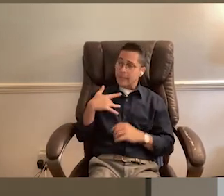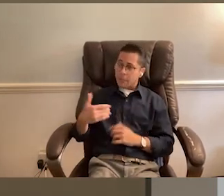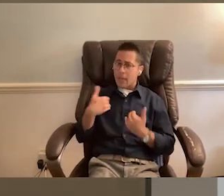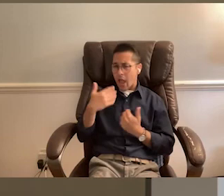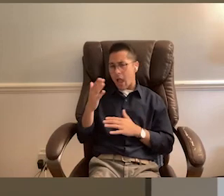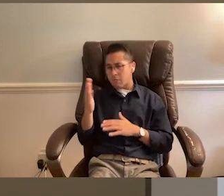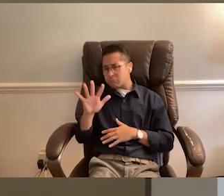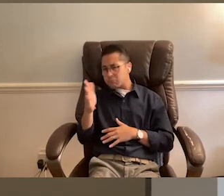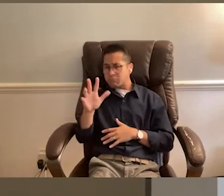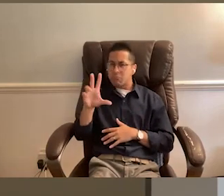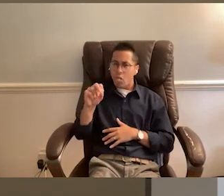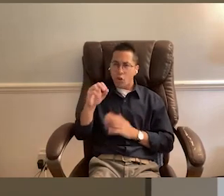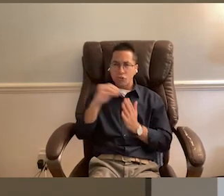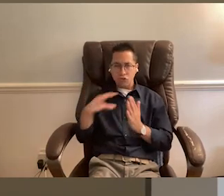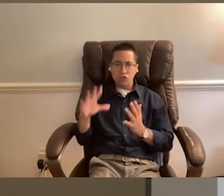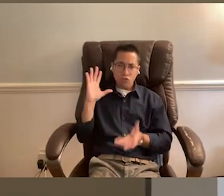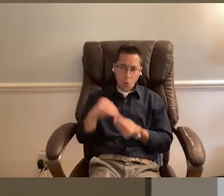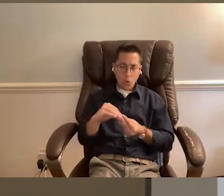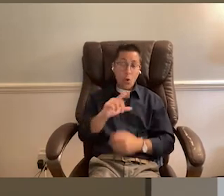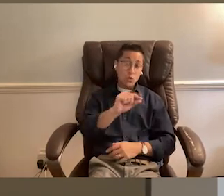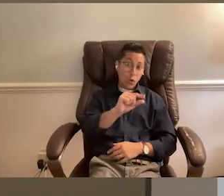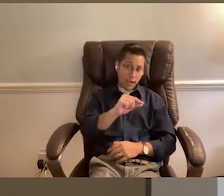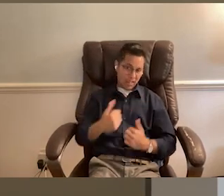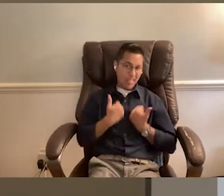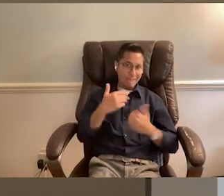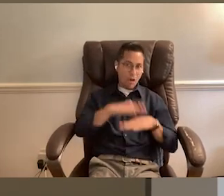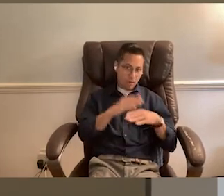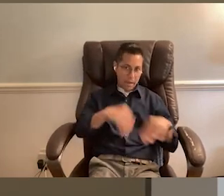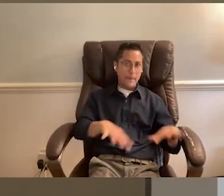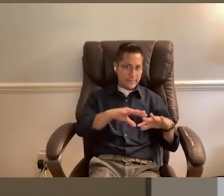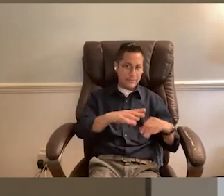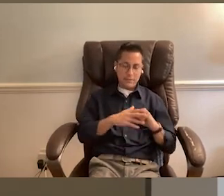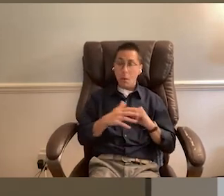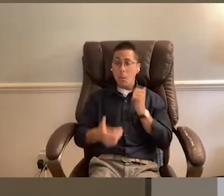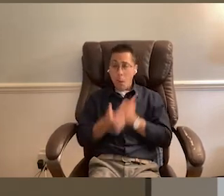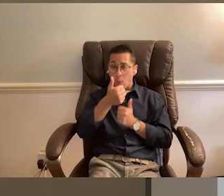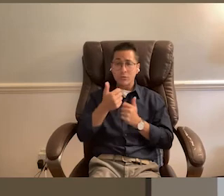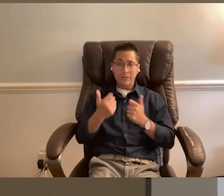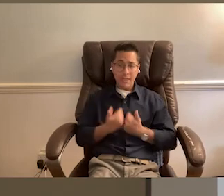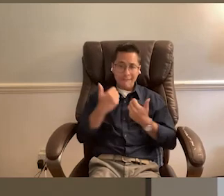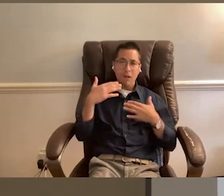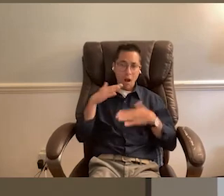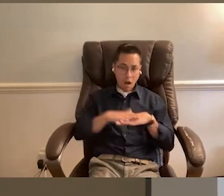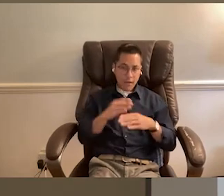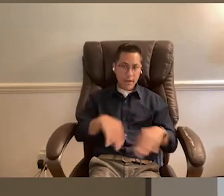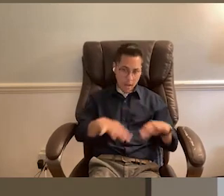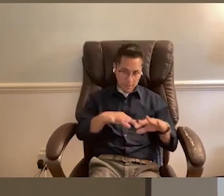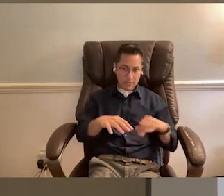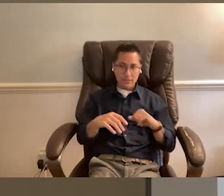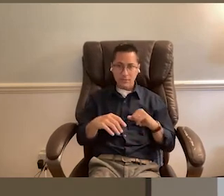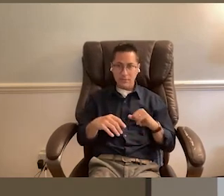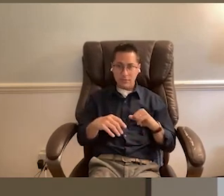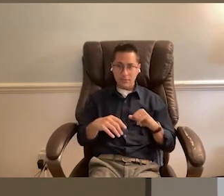run? So currently we're running from 8:30 a.m. to 3 p.m. We're currently having the discussion that no other college student is on campus at